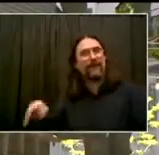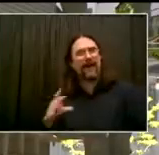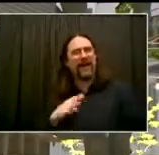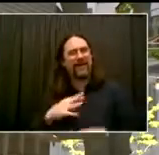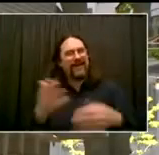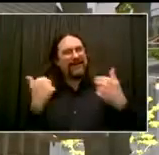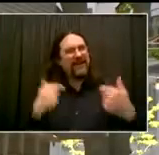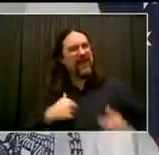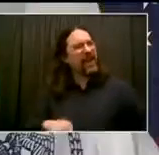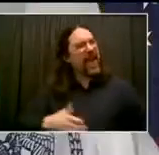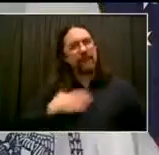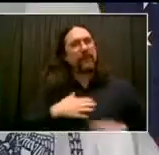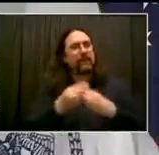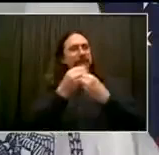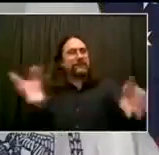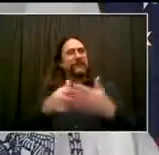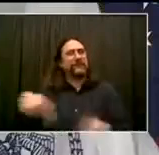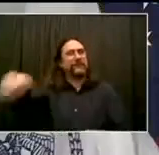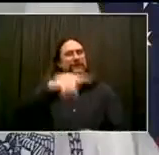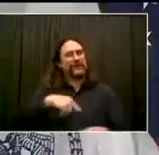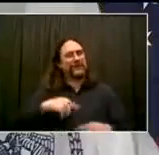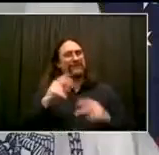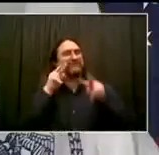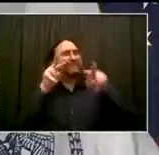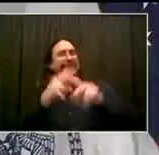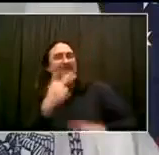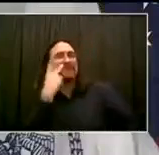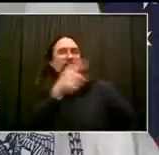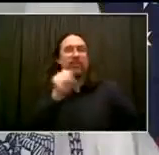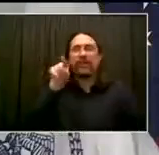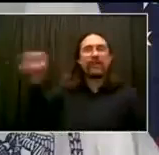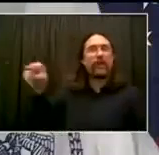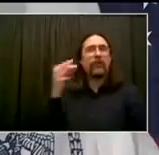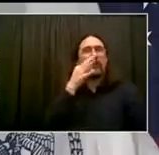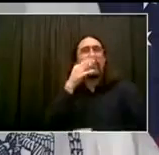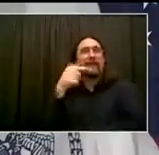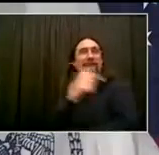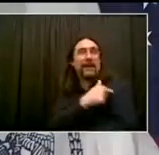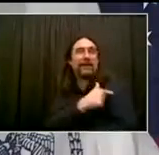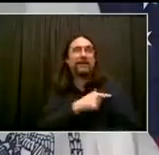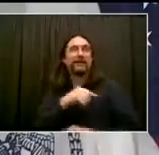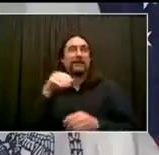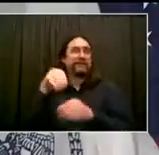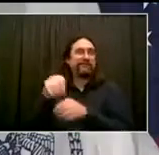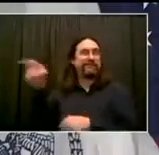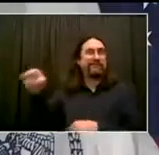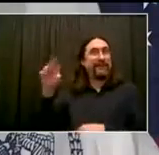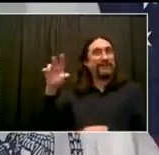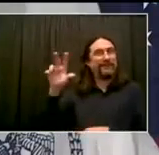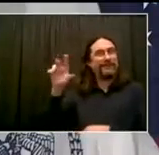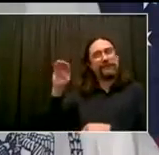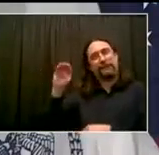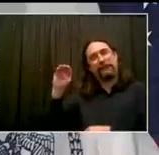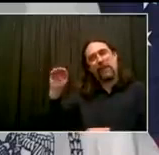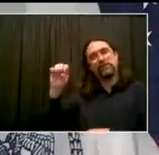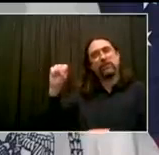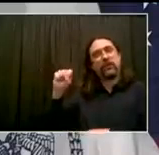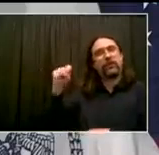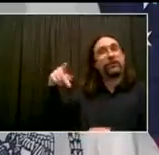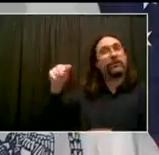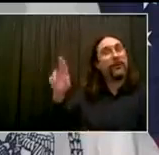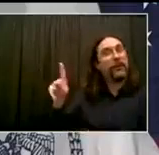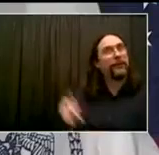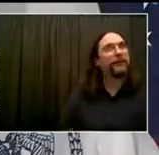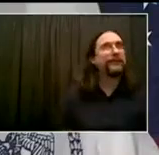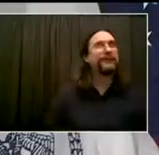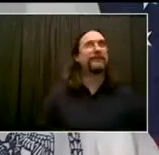Shack. Thank you so much, Randy. Thank you to the whole Shake Shack team. This is really going to help us out. And did you say free